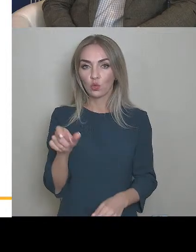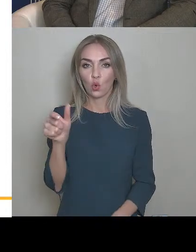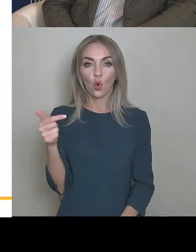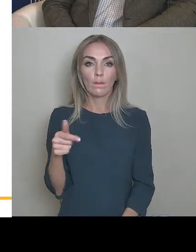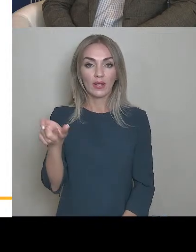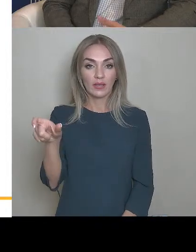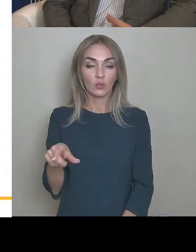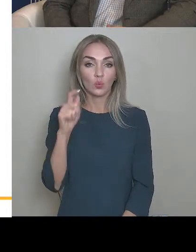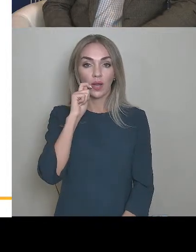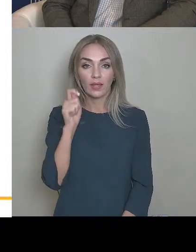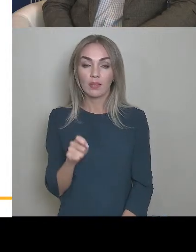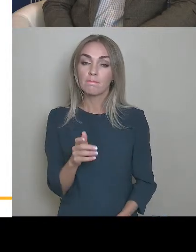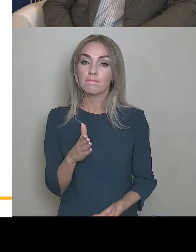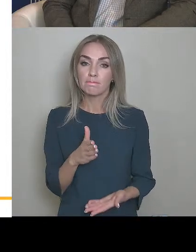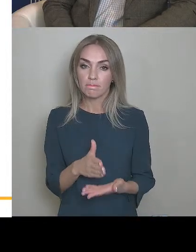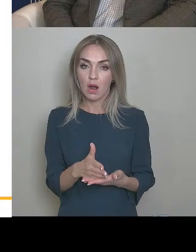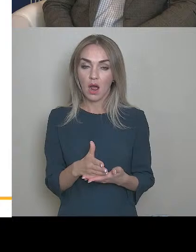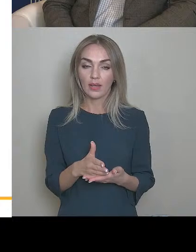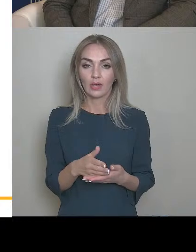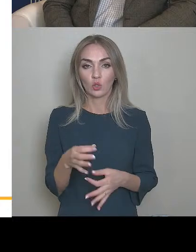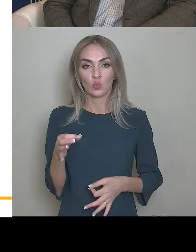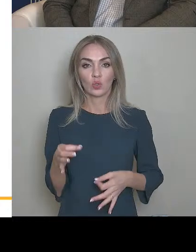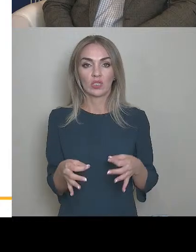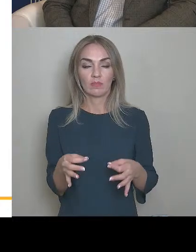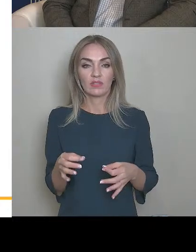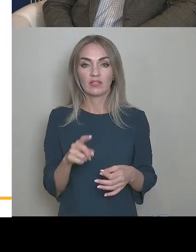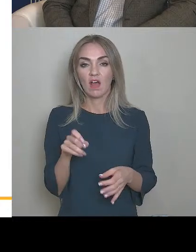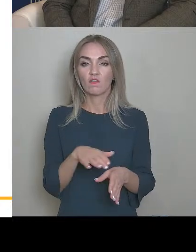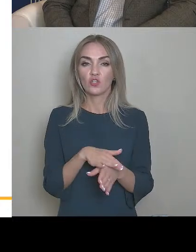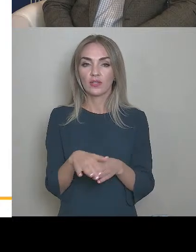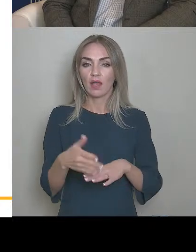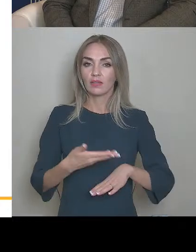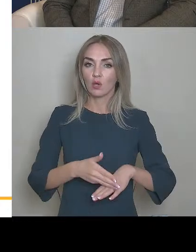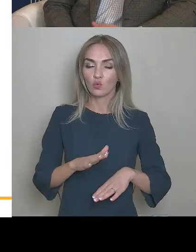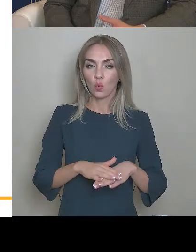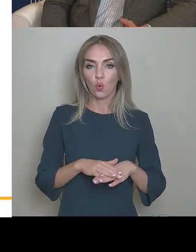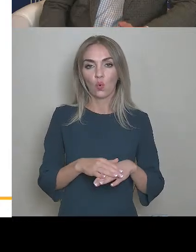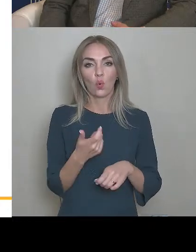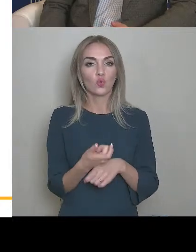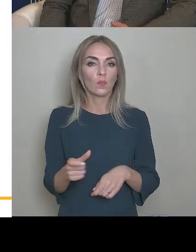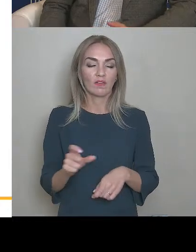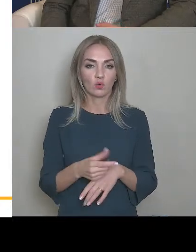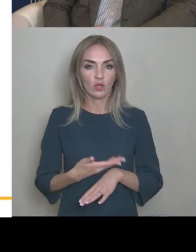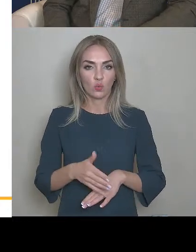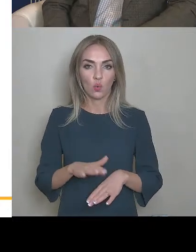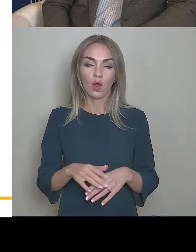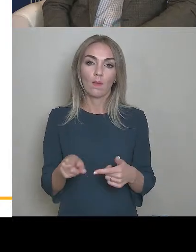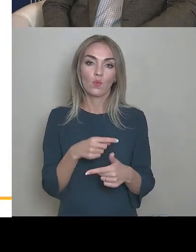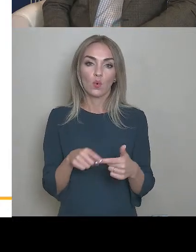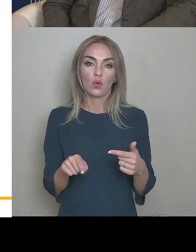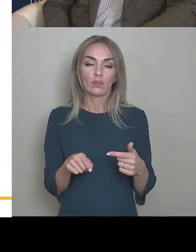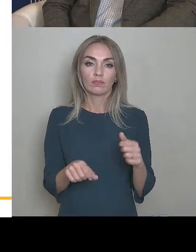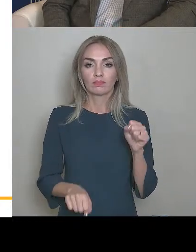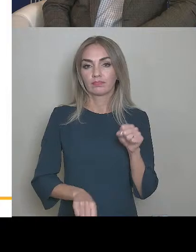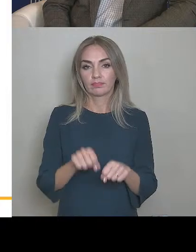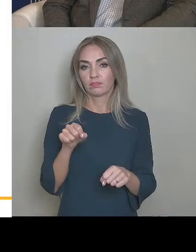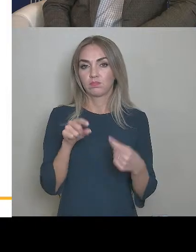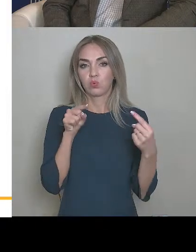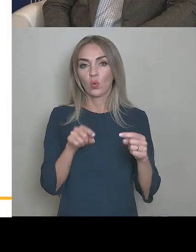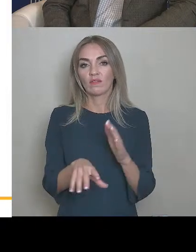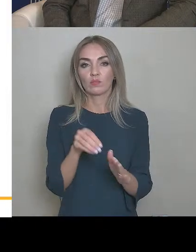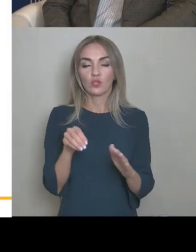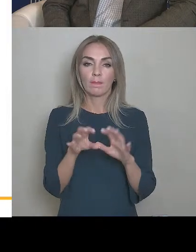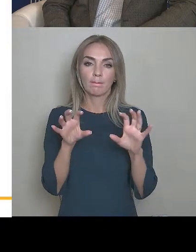that the person, a citizen of Ukraine who has criminal record for committing any offense, serious,